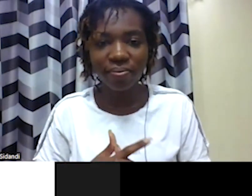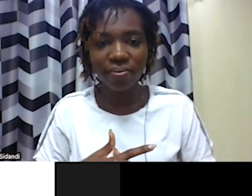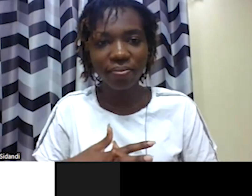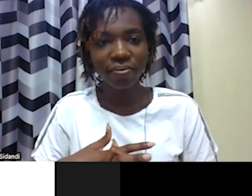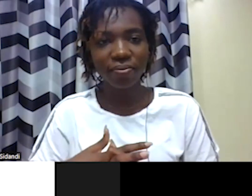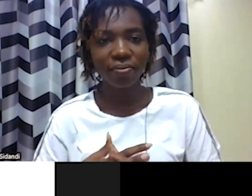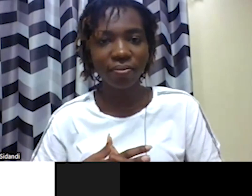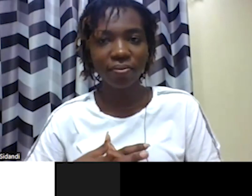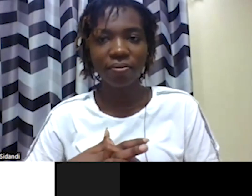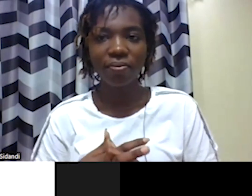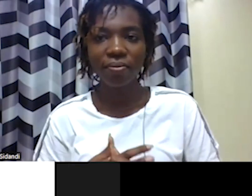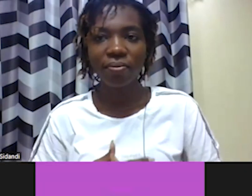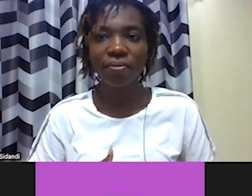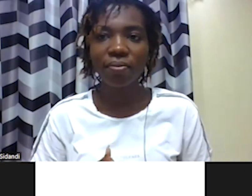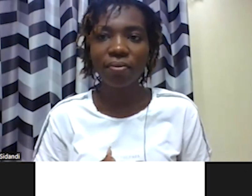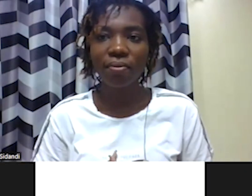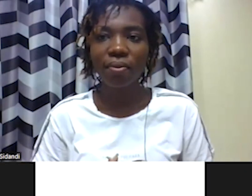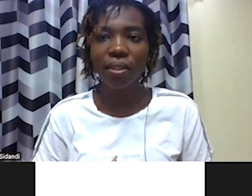Okay.